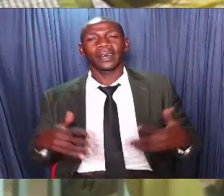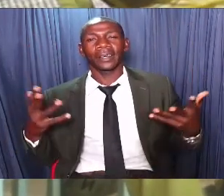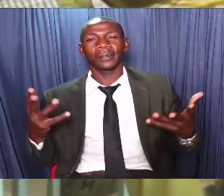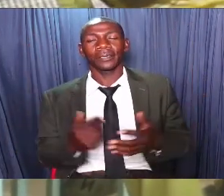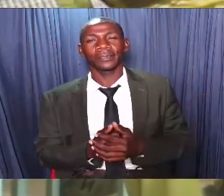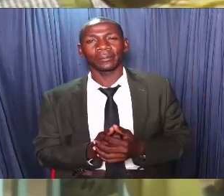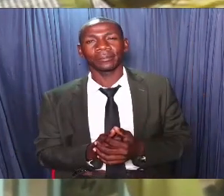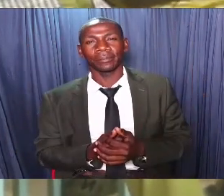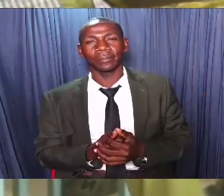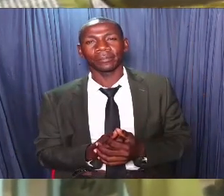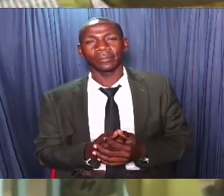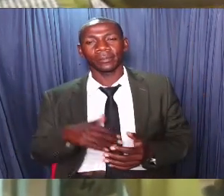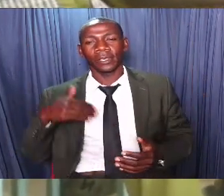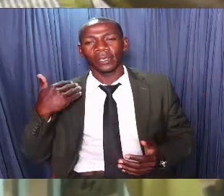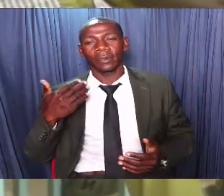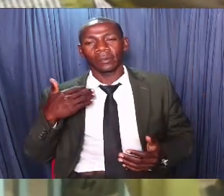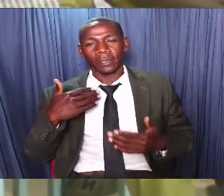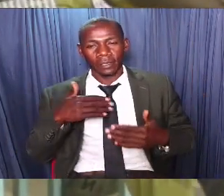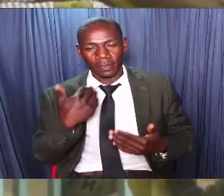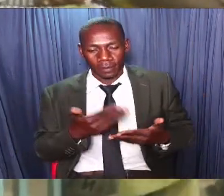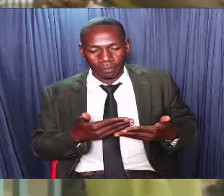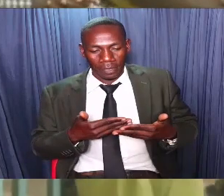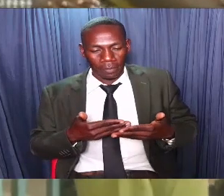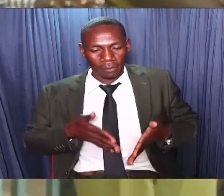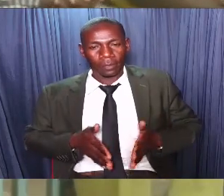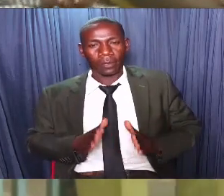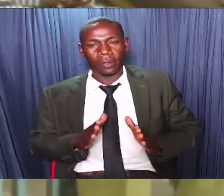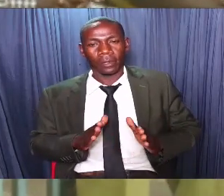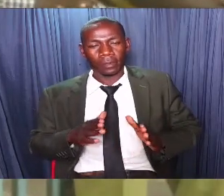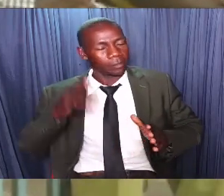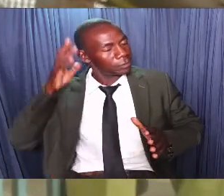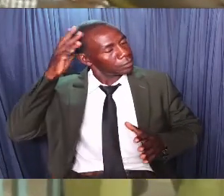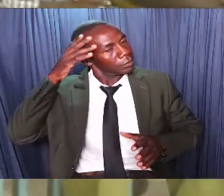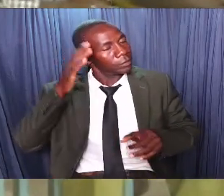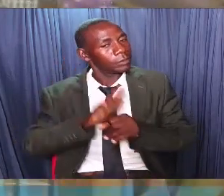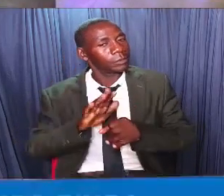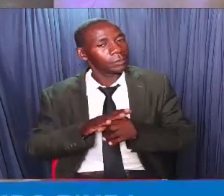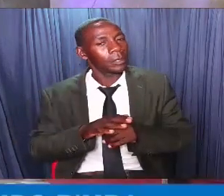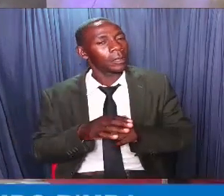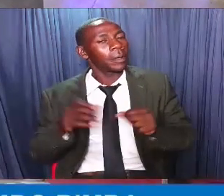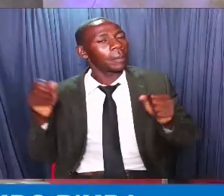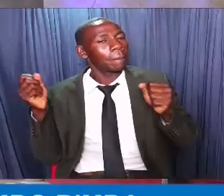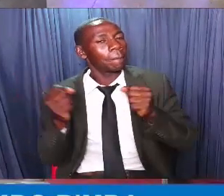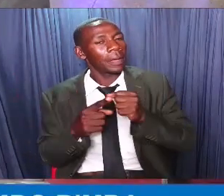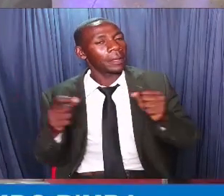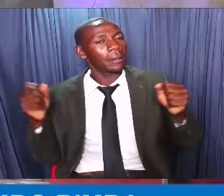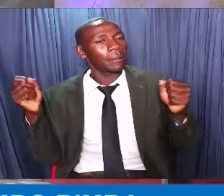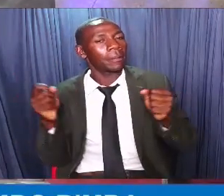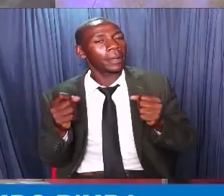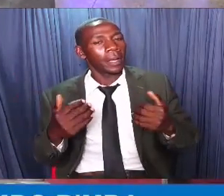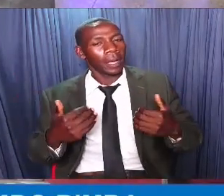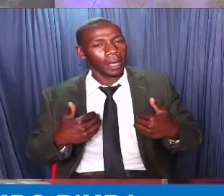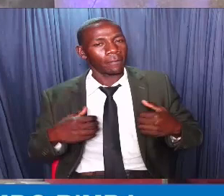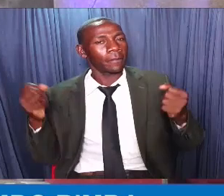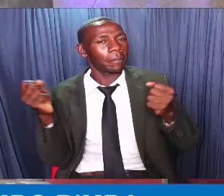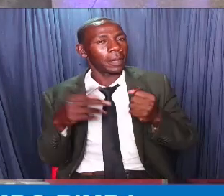Hallelujah. Hallelujah. Mwana amezaliwa. The child has been born. Na nywele zimejaa kichwani maana amepita na mwana wa umri wa miezi 5 ndani ya